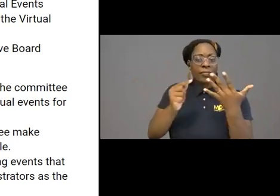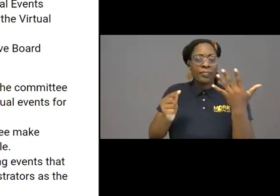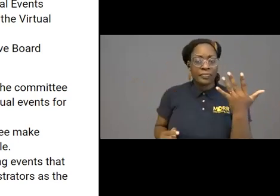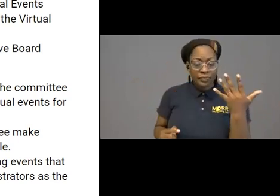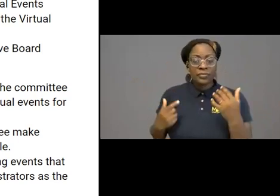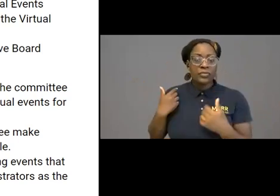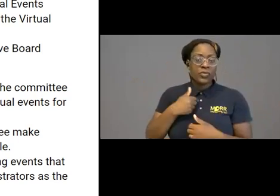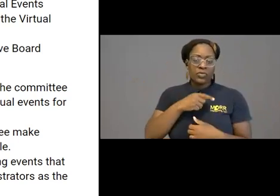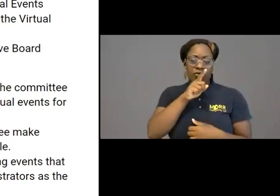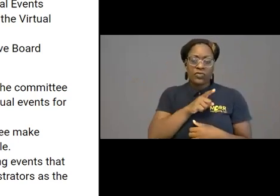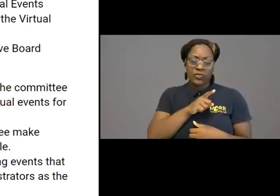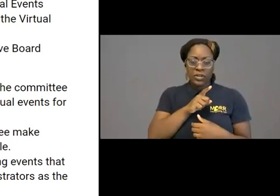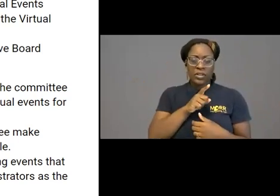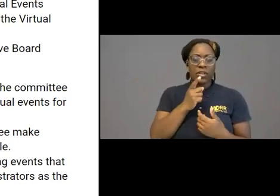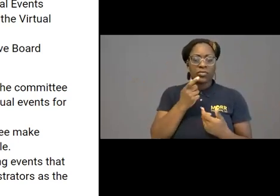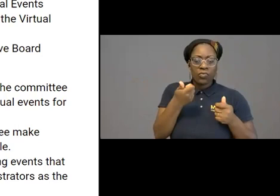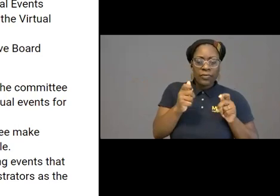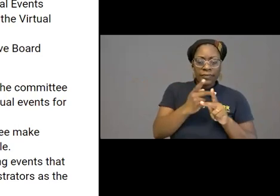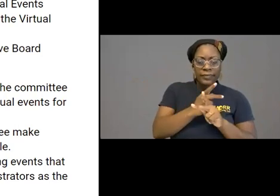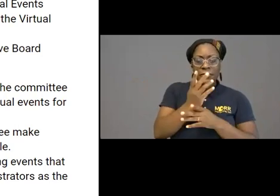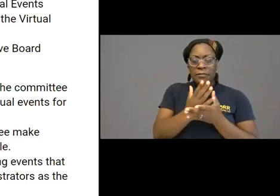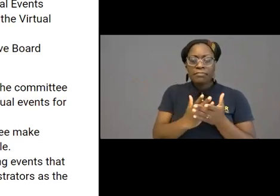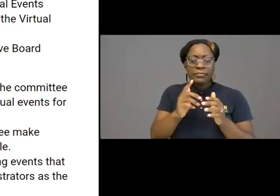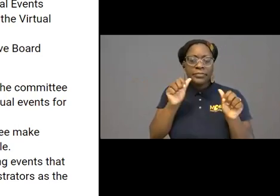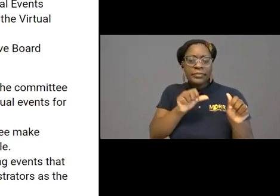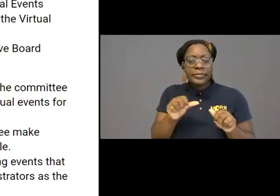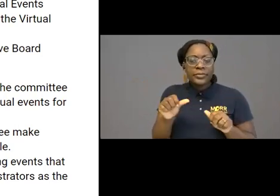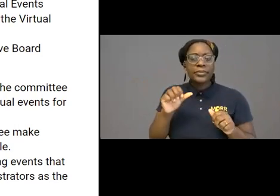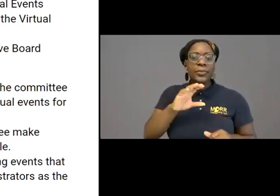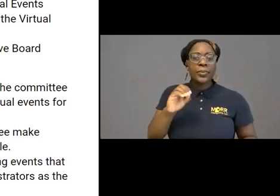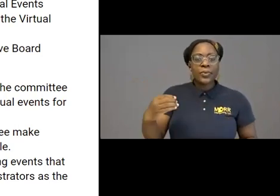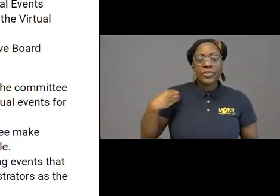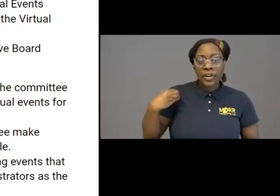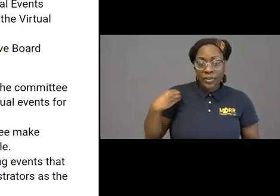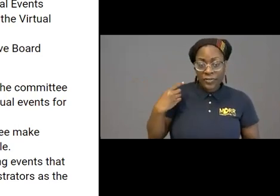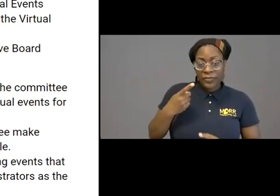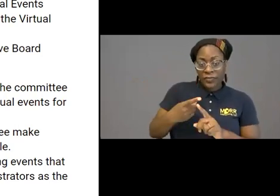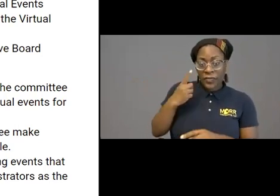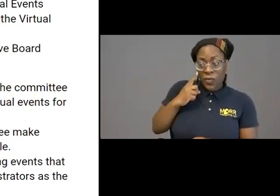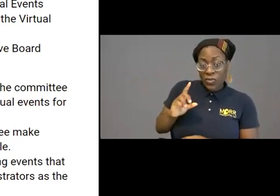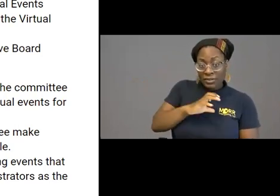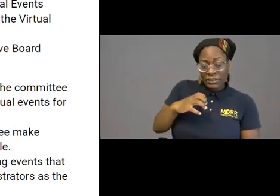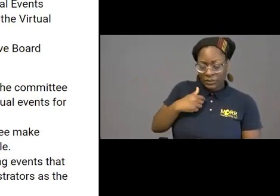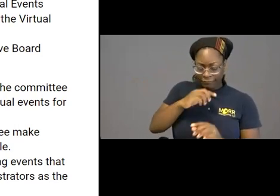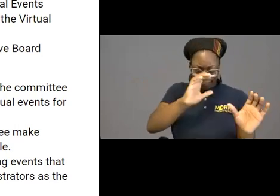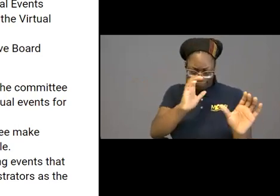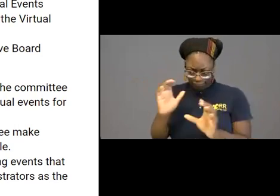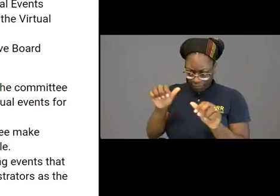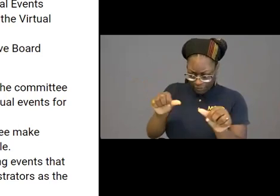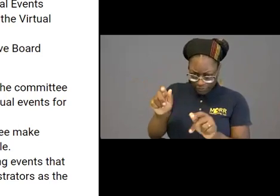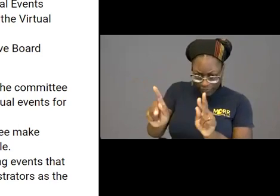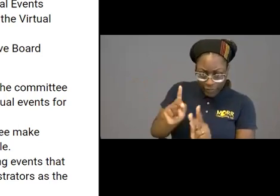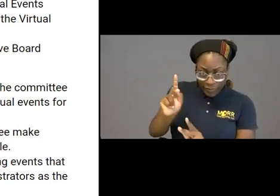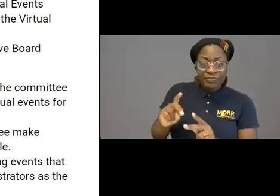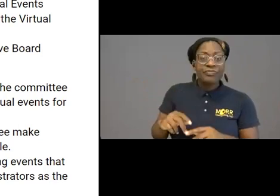new ideas. So we're looking for someone to help our committee make the post-event materials accessible too. So we